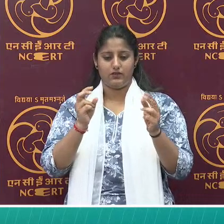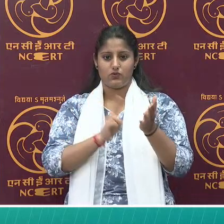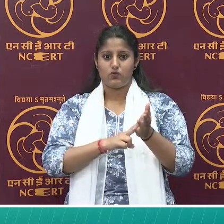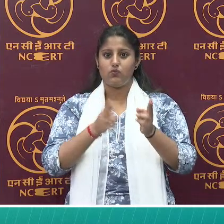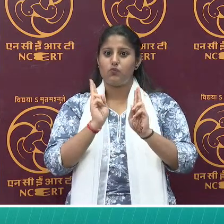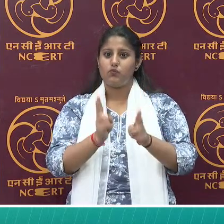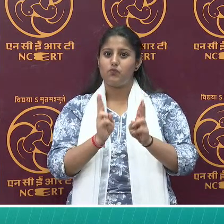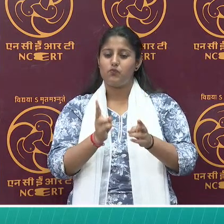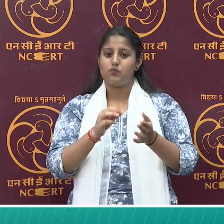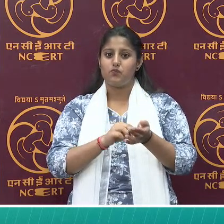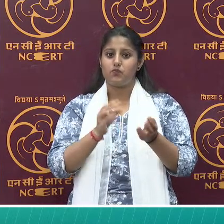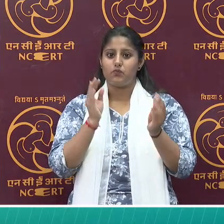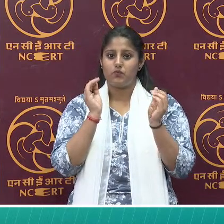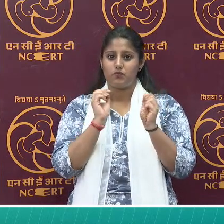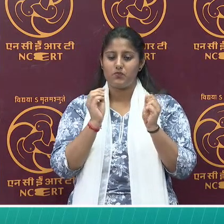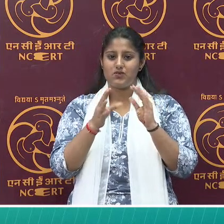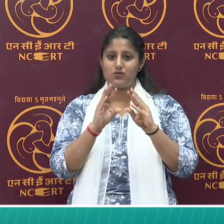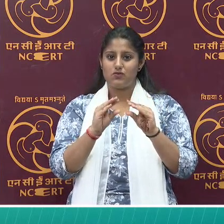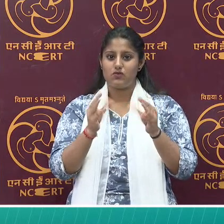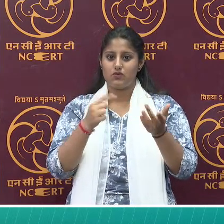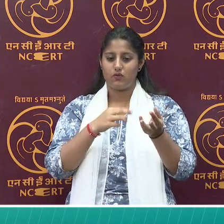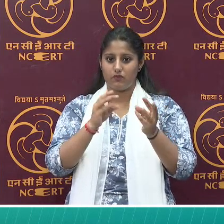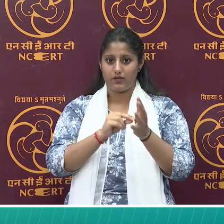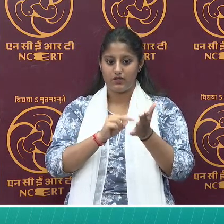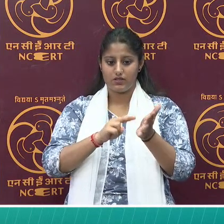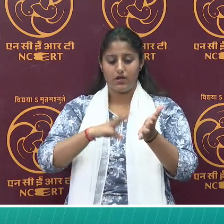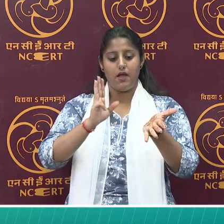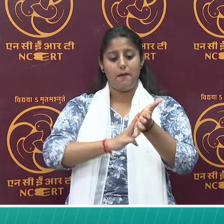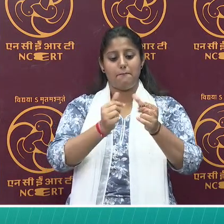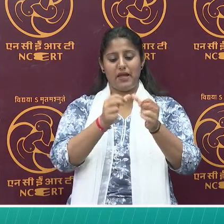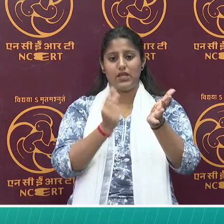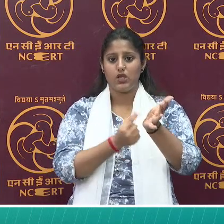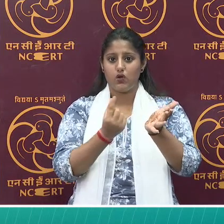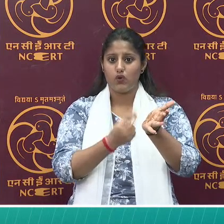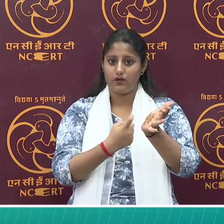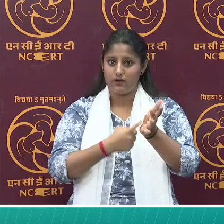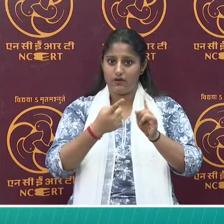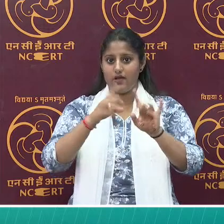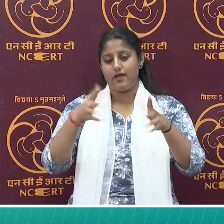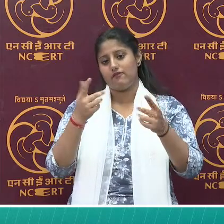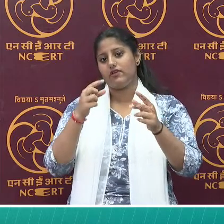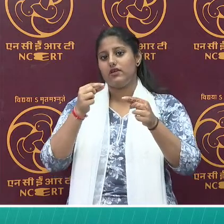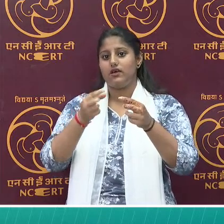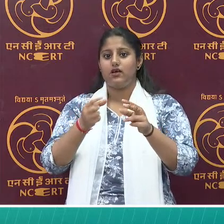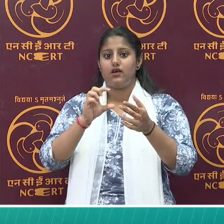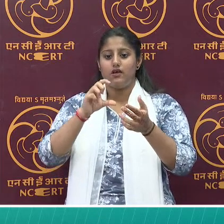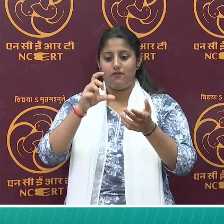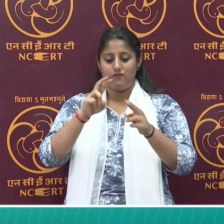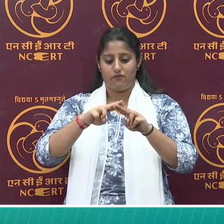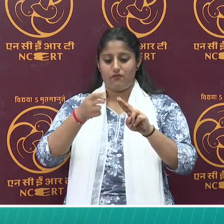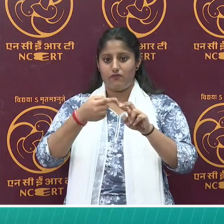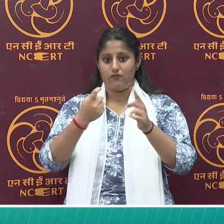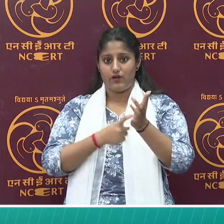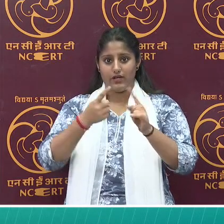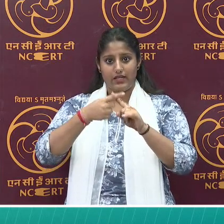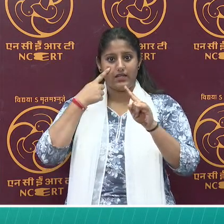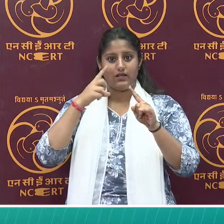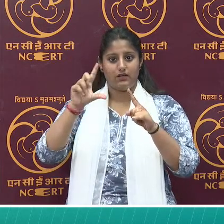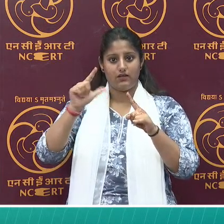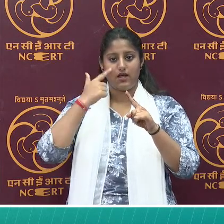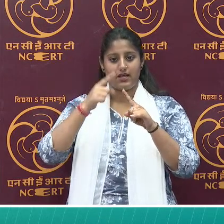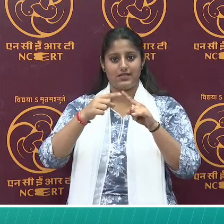that nourishment it is getting from manures and fertilizers. So that becomes the third point, adding manures